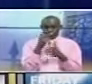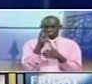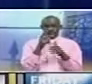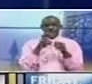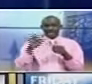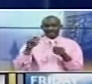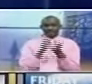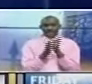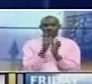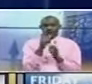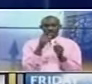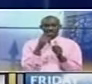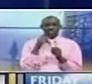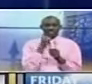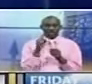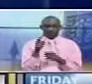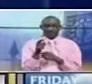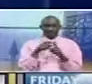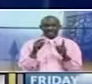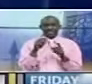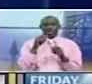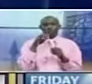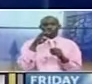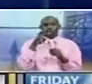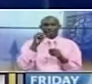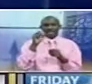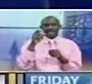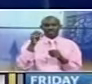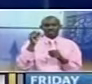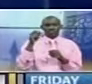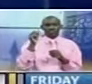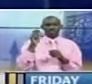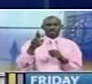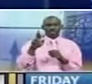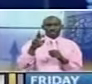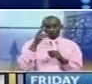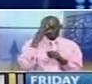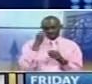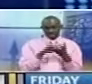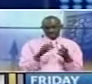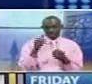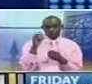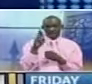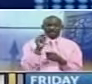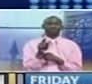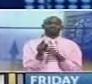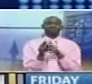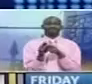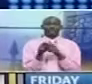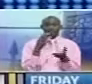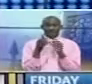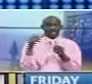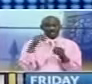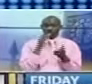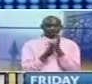one sound. But in the word mentor, many people say mentor because nobody may have